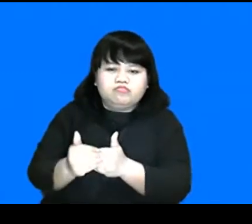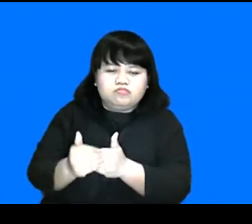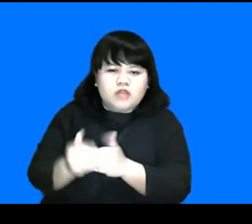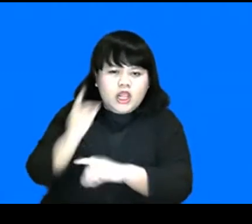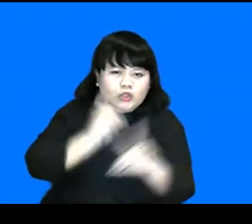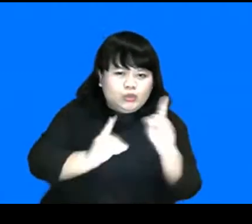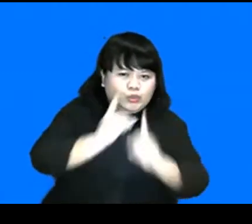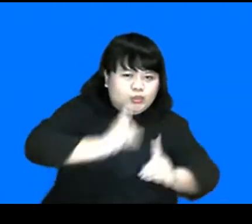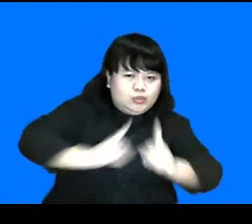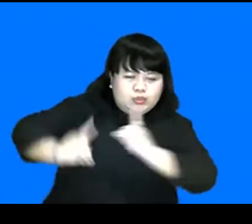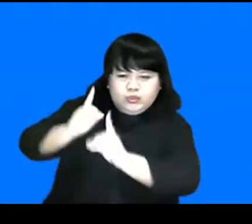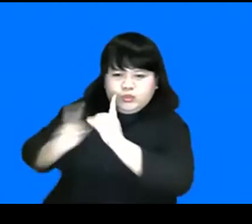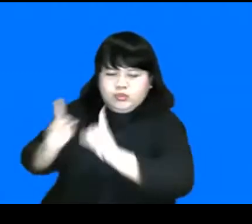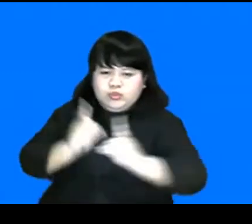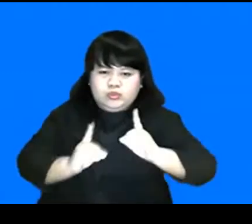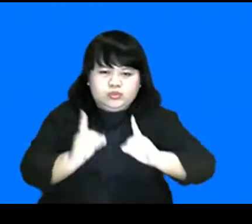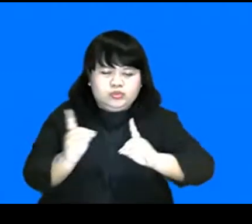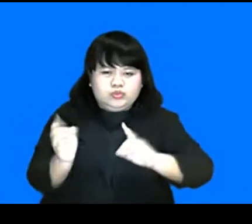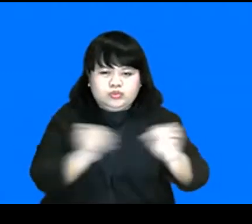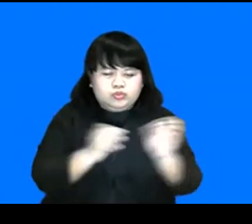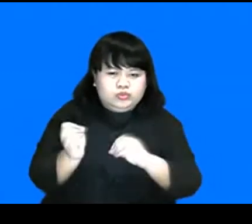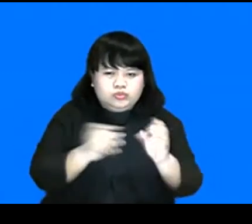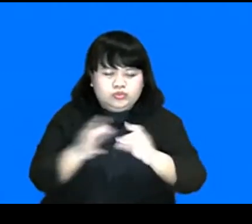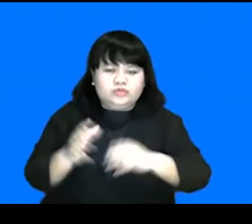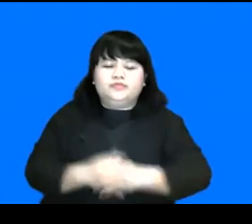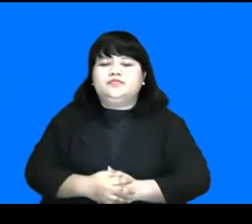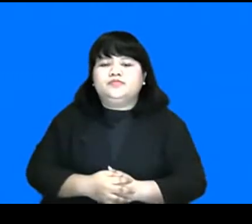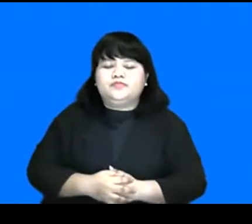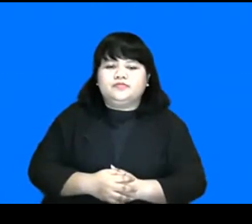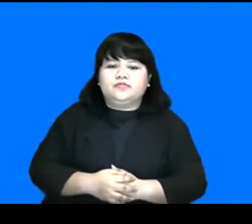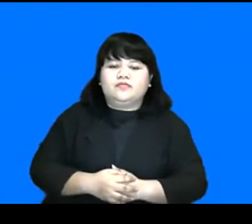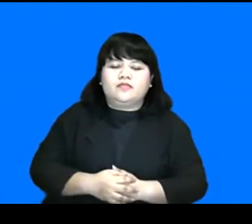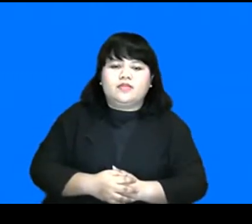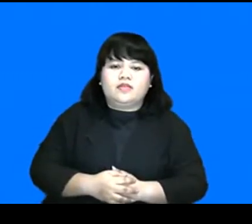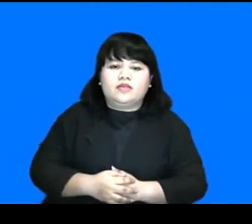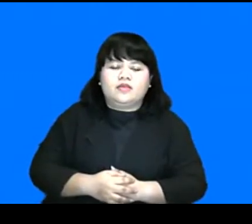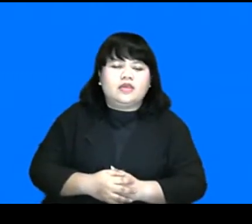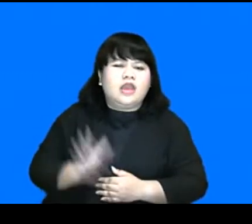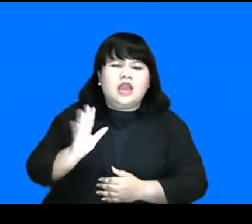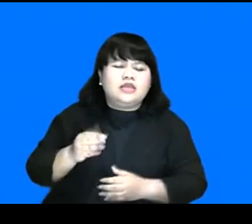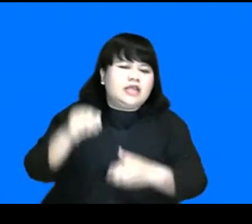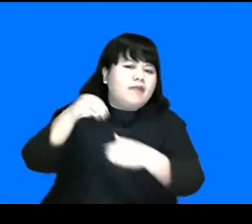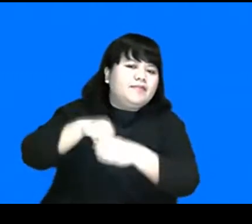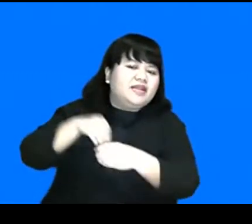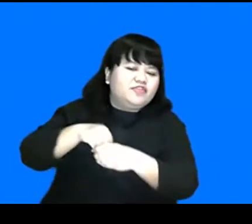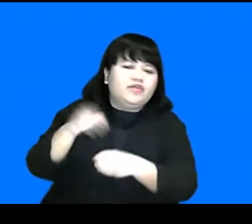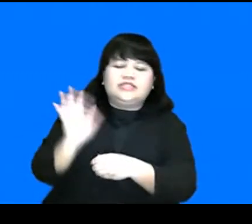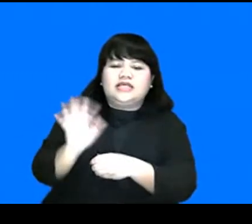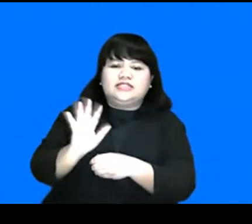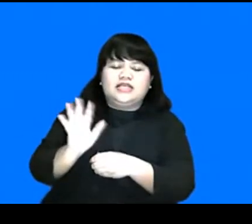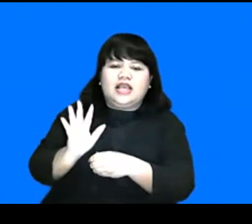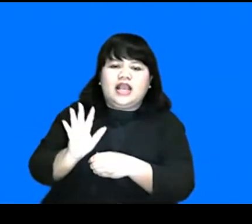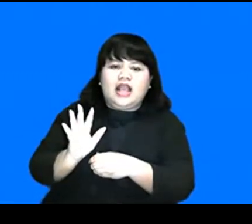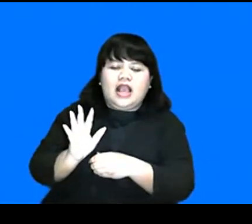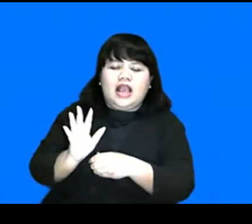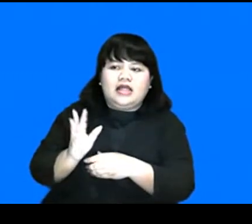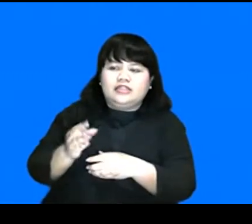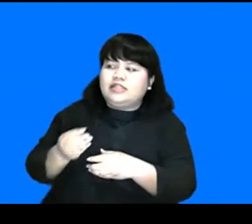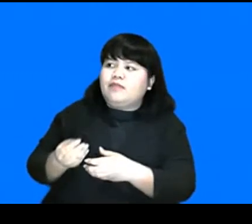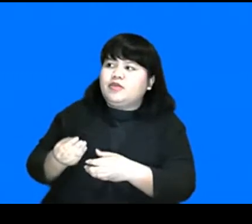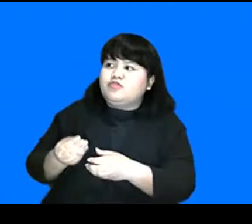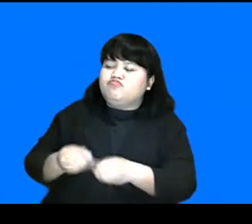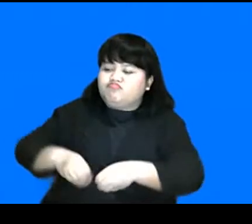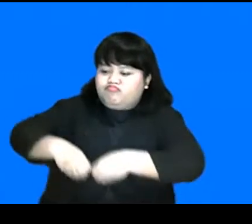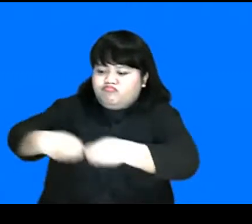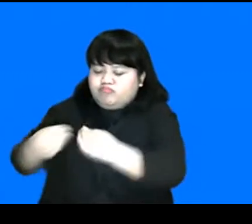more, but they keep the money somewhere. And if you're not taxing, they're not trying to avoid, they're not trying to hide it under their bed or, some